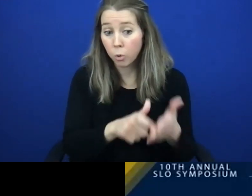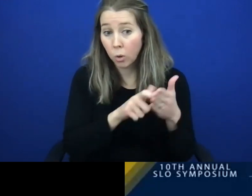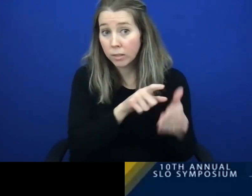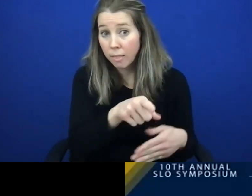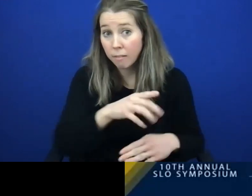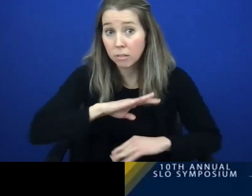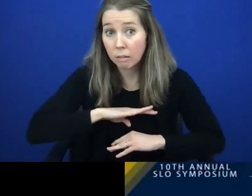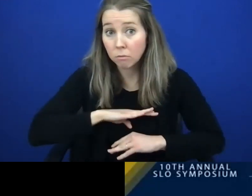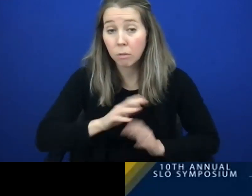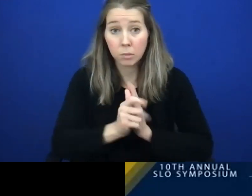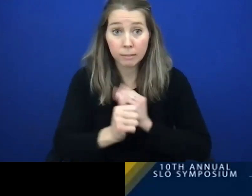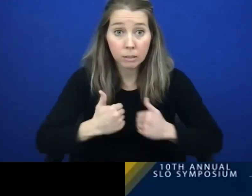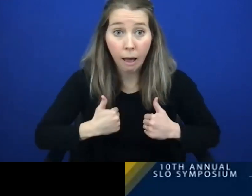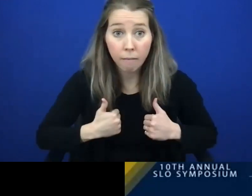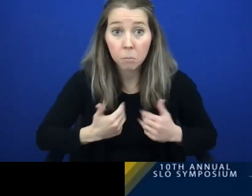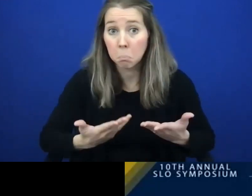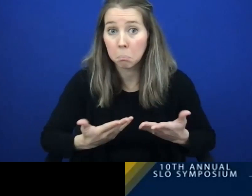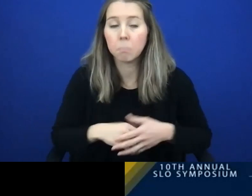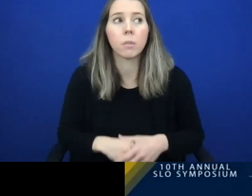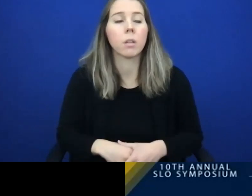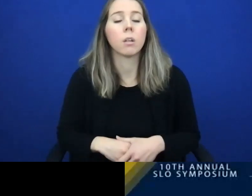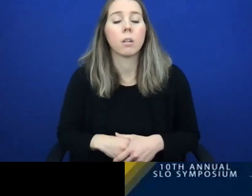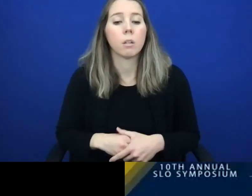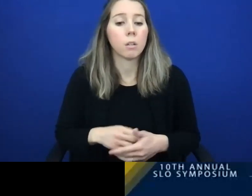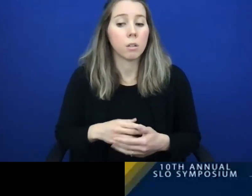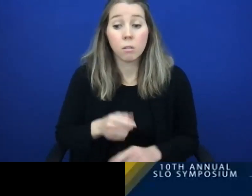the skills for that. So are